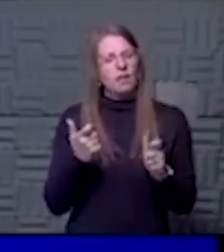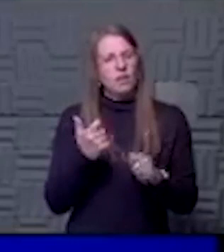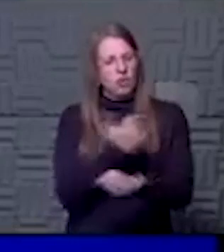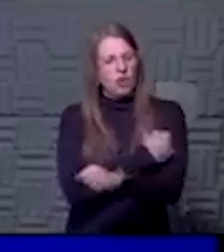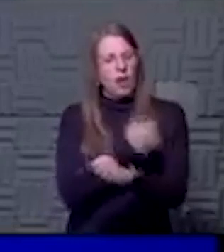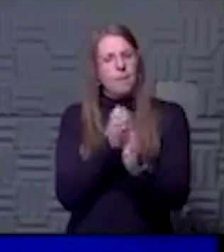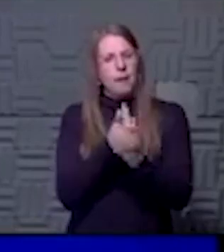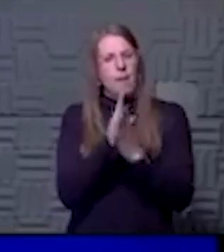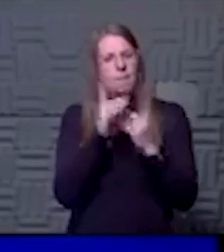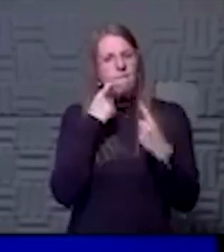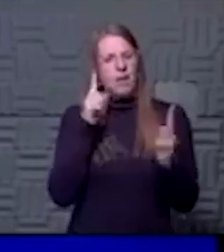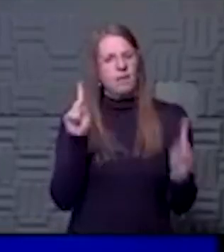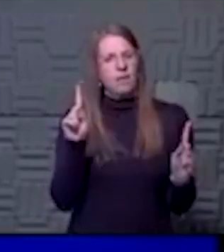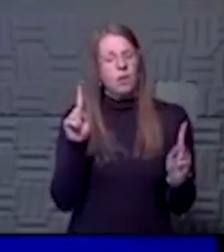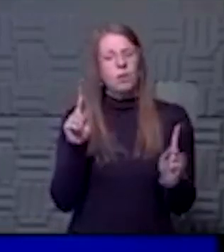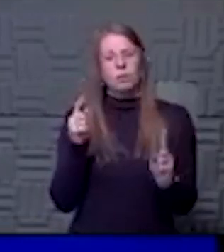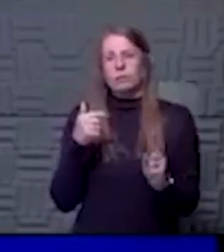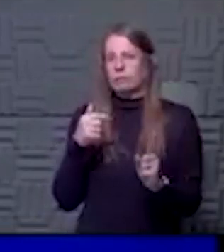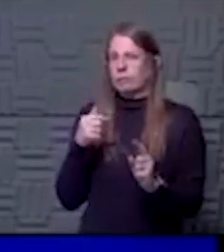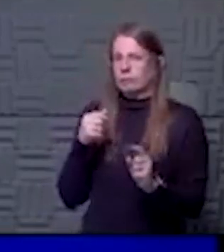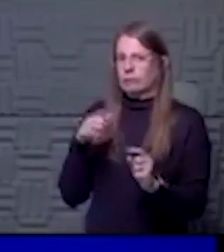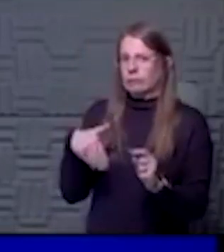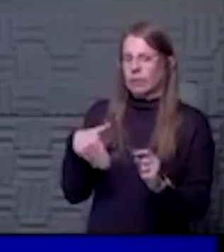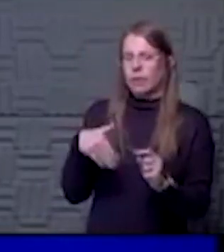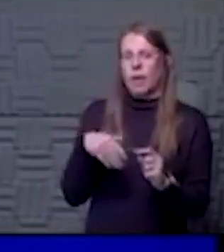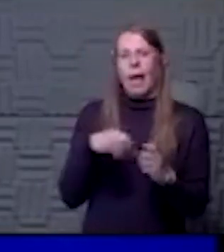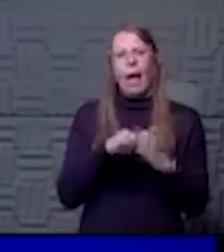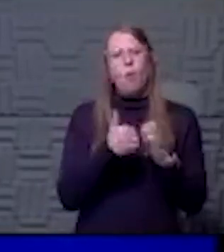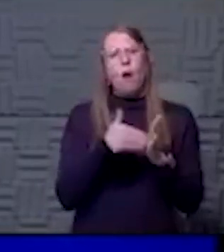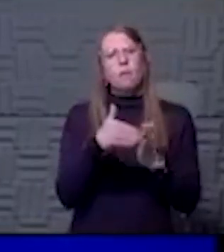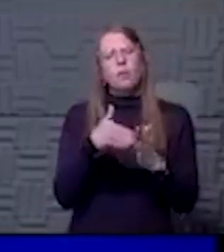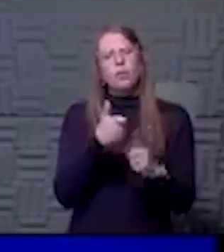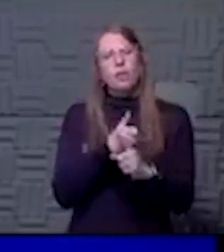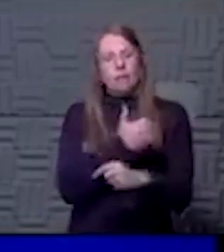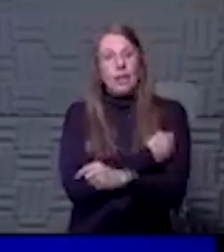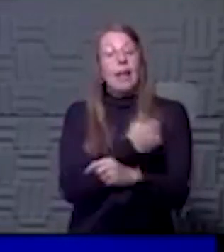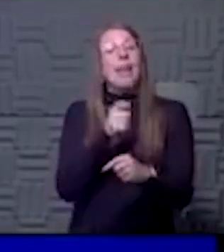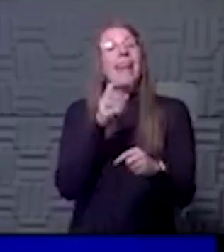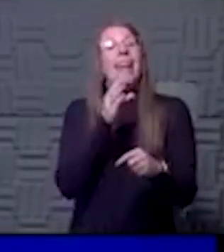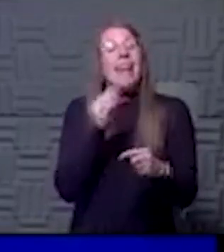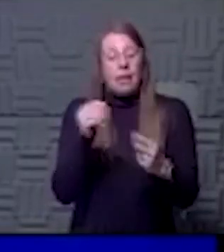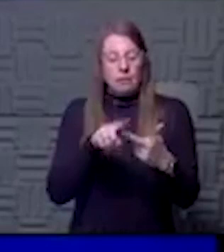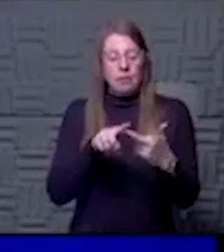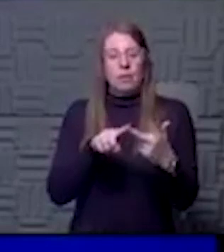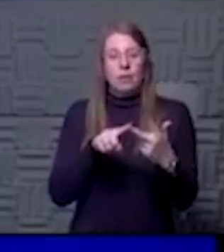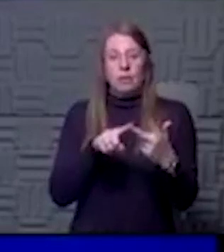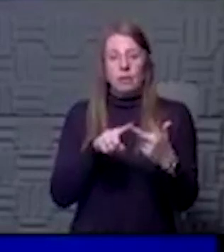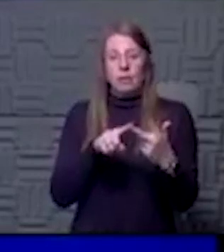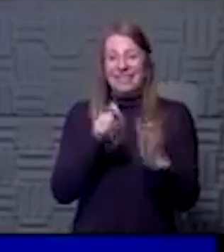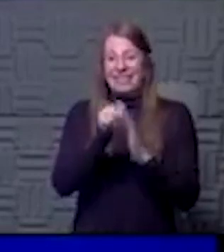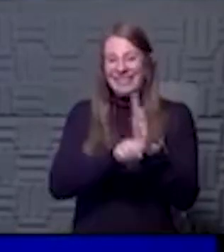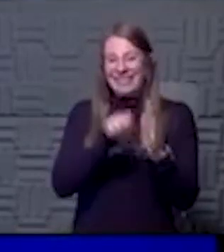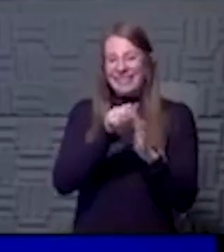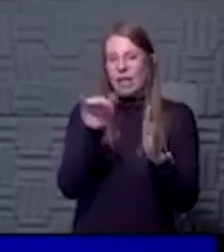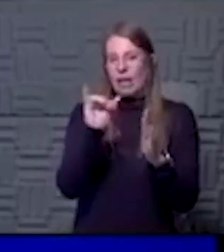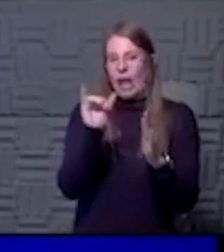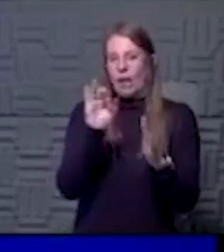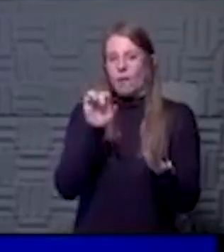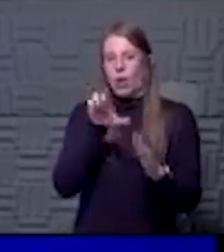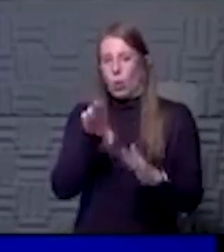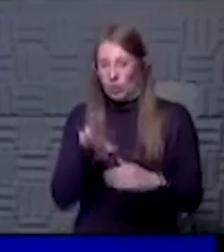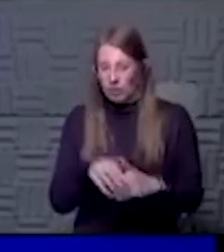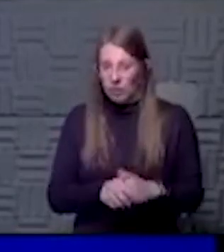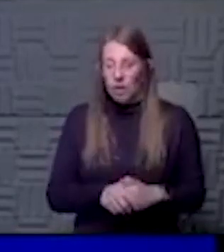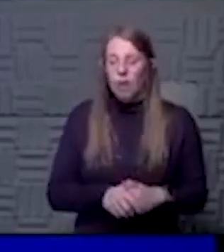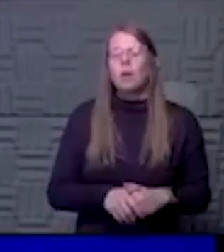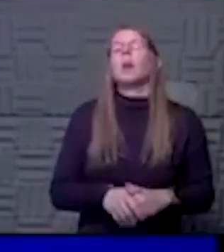effective, We've not. We can talk a And- little bit about that. how often you have to get it, Yeah. and does it have a season like Yeah, flu? very sure.